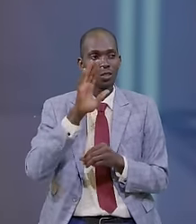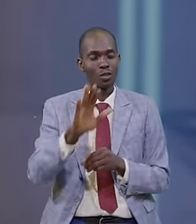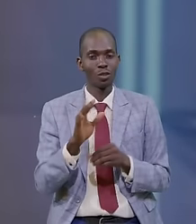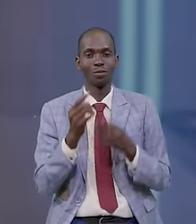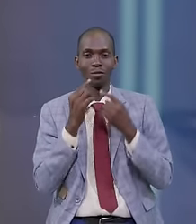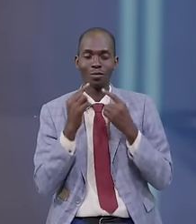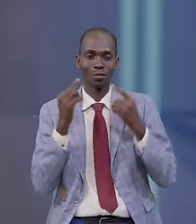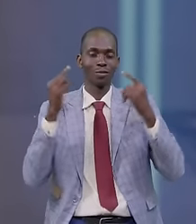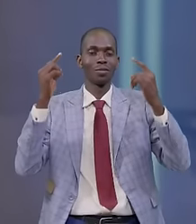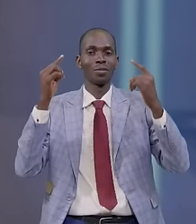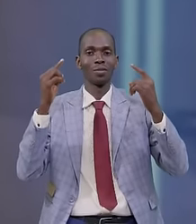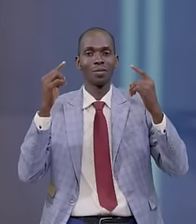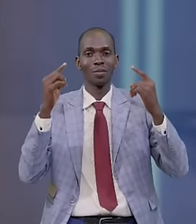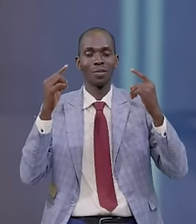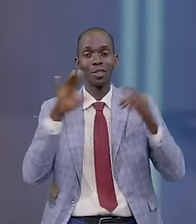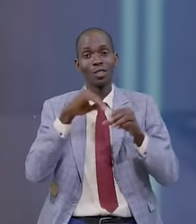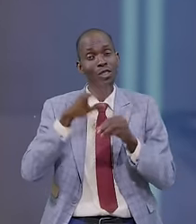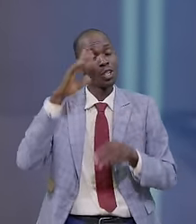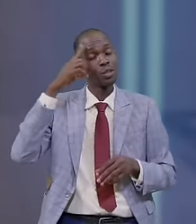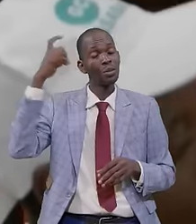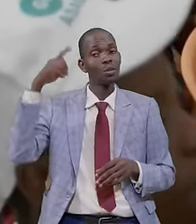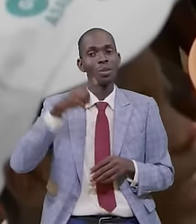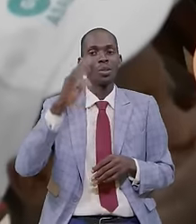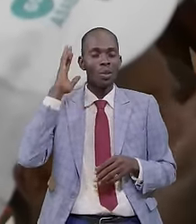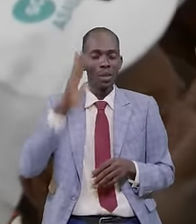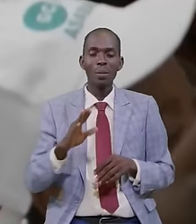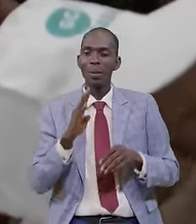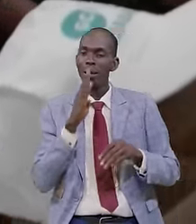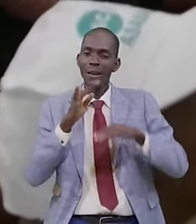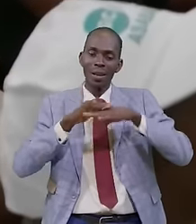accomplishment, you will go beyond me.